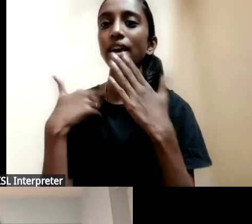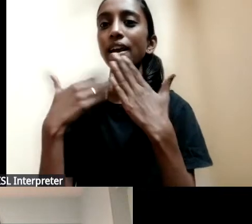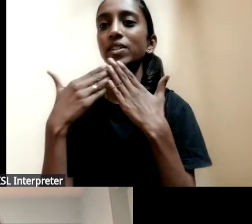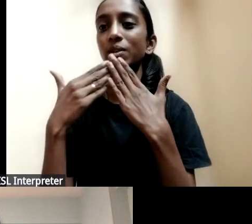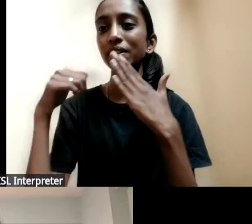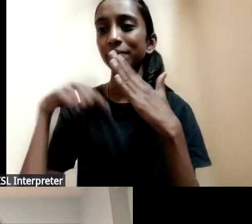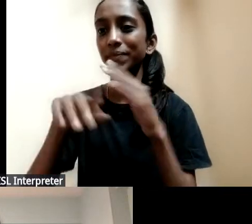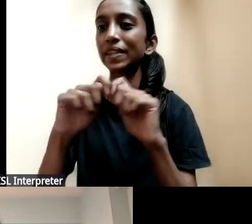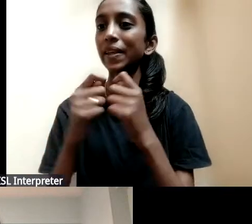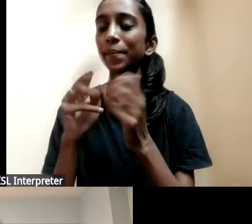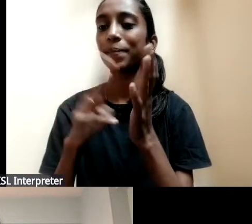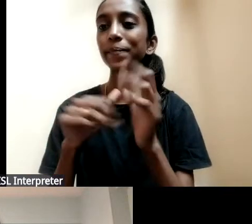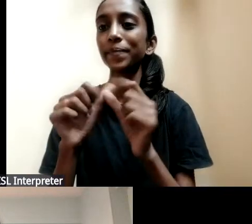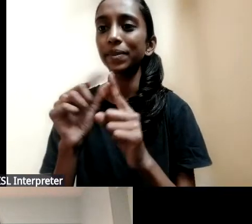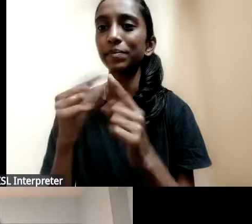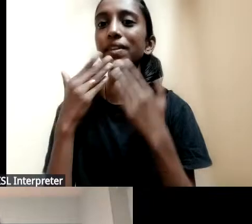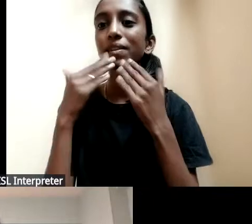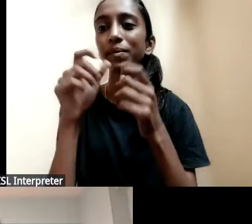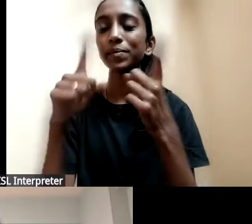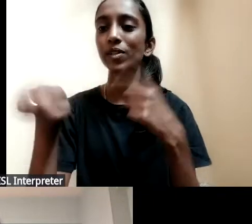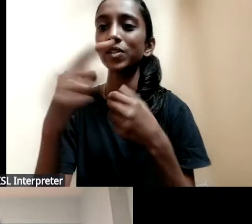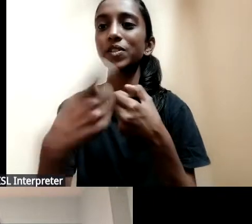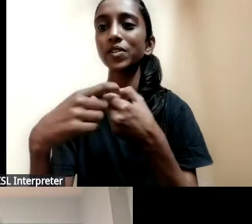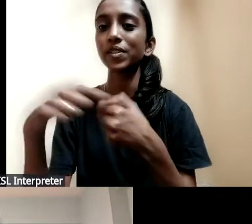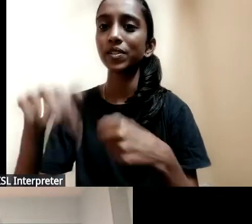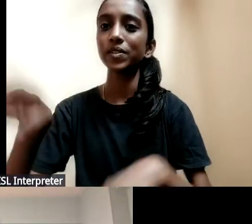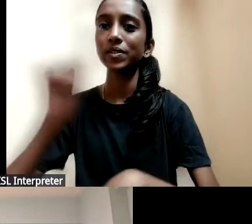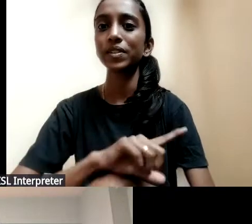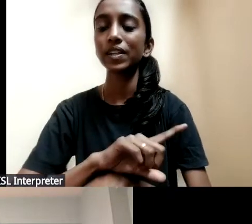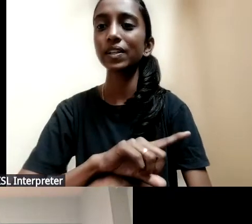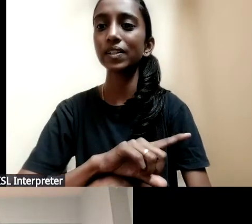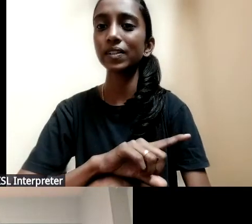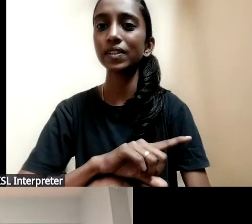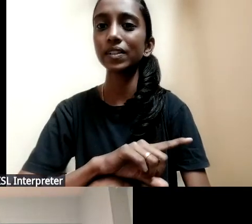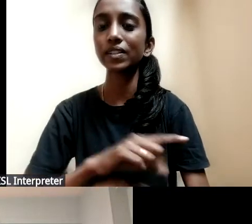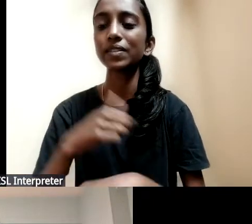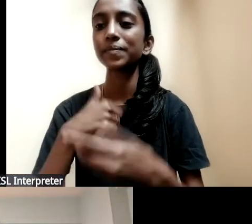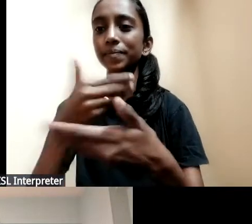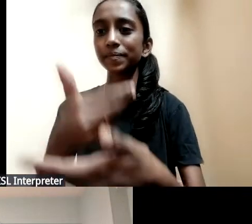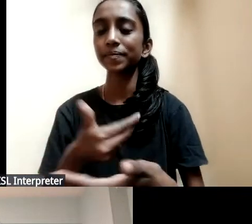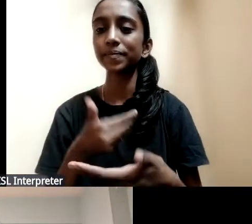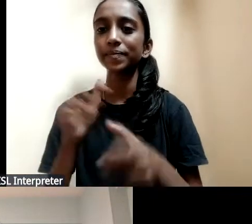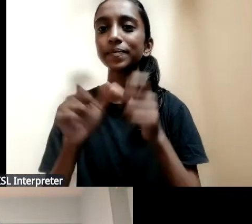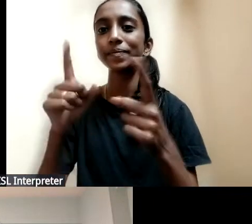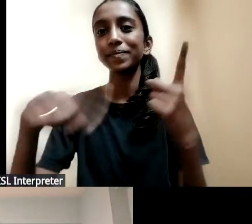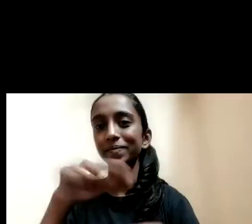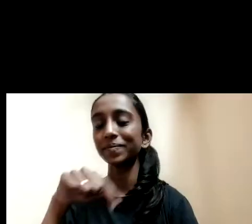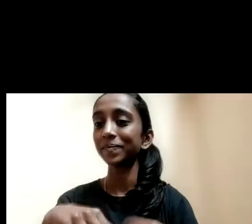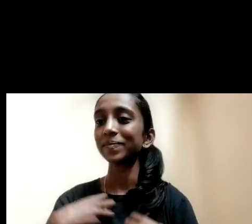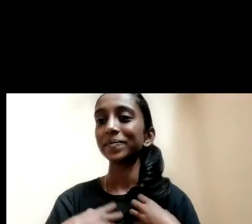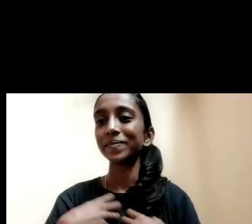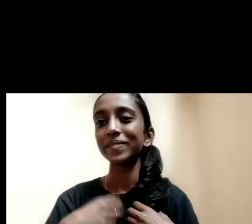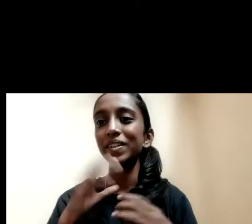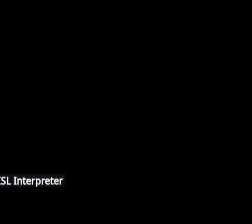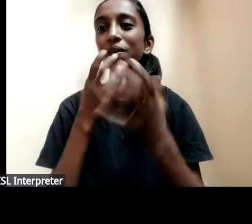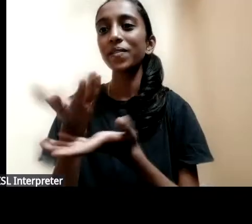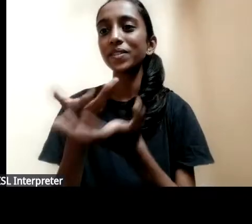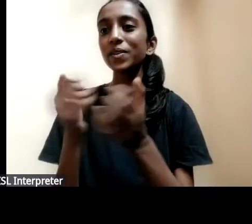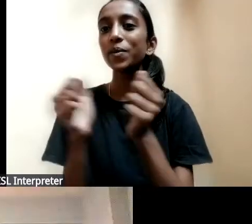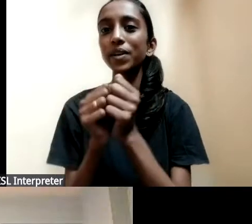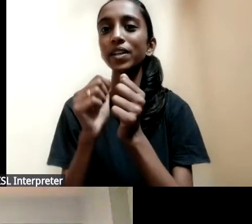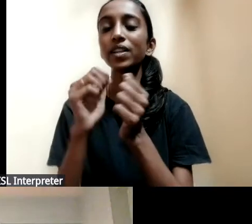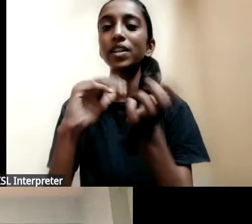MAP. Thank you for joining us today, and I'd like to welcome you all to this very exciting conversation with Dr. Mrinalini